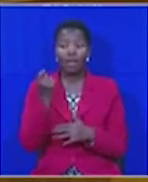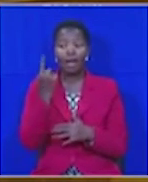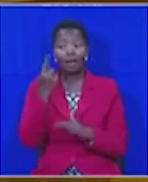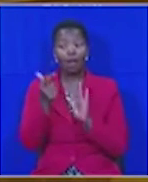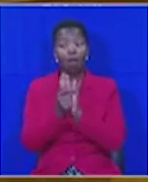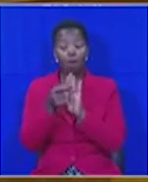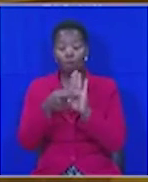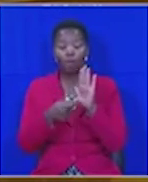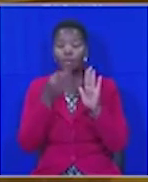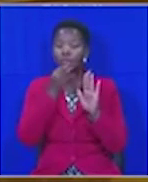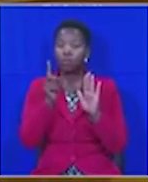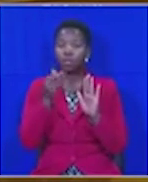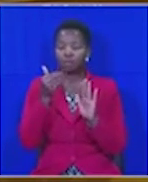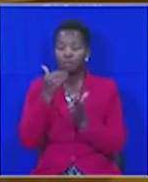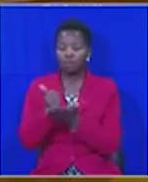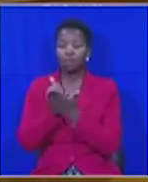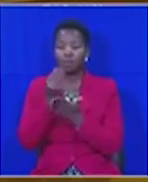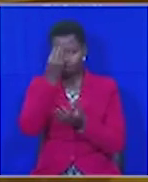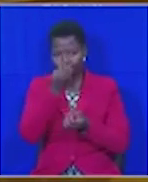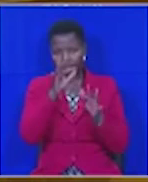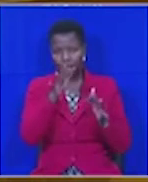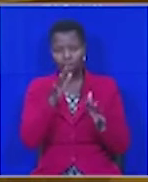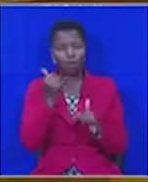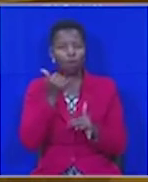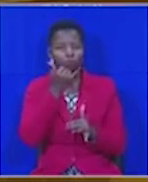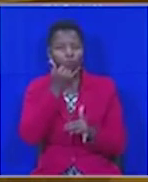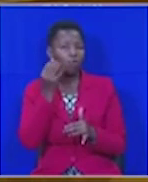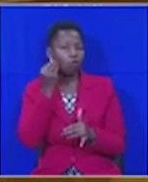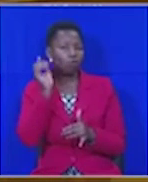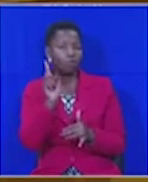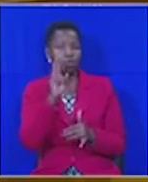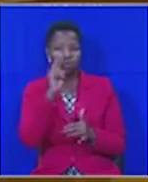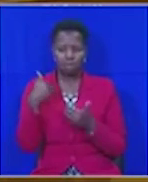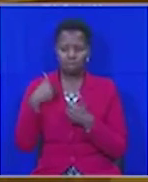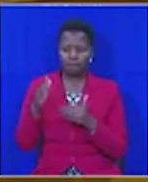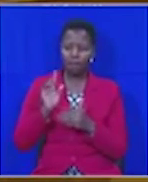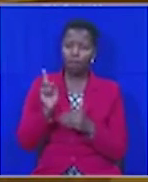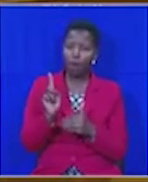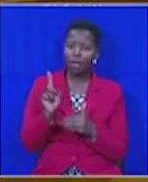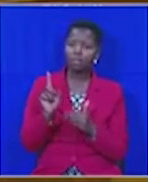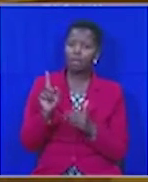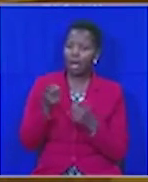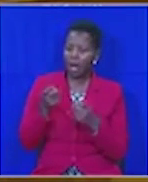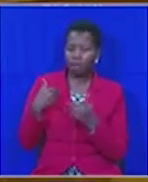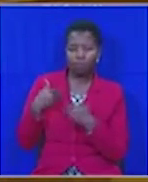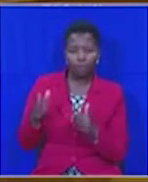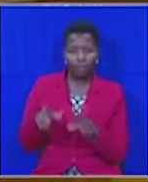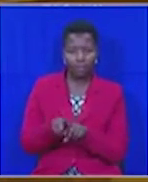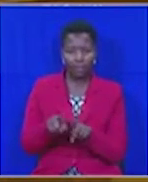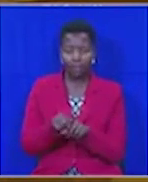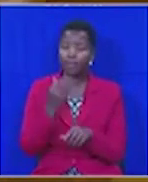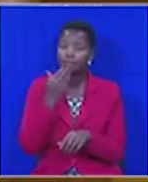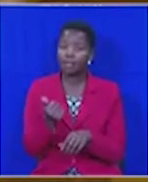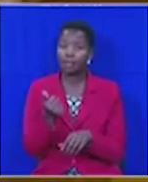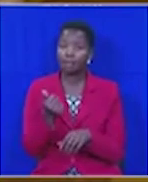and kindly help us not to mislead the public about what can be disclosed and can't be disclosed. Secondly, if this entity